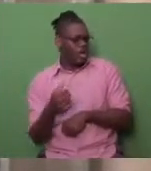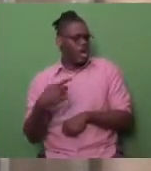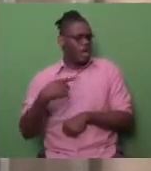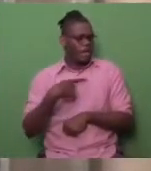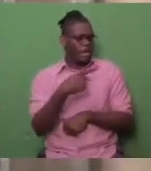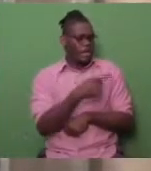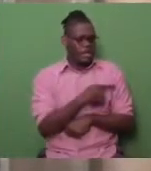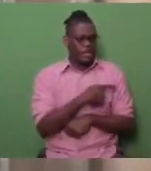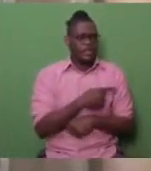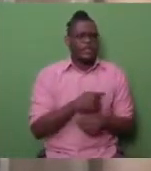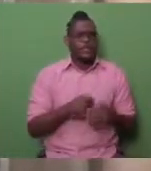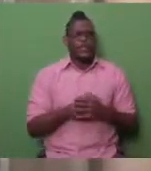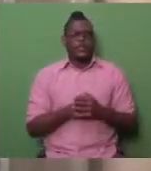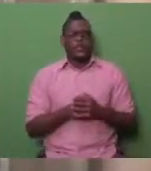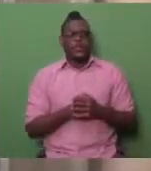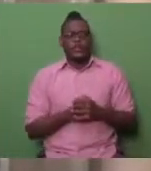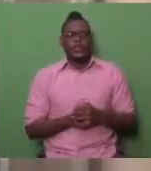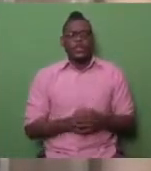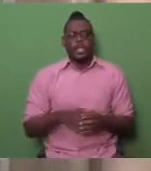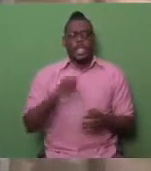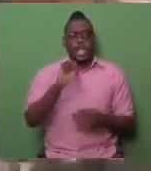laws for their own profits.